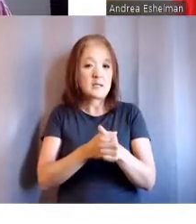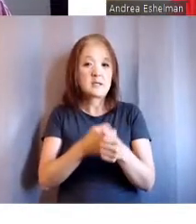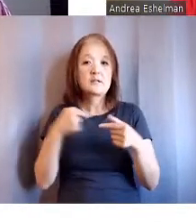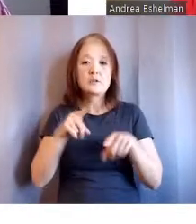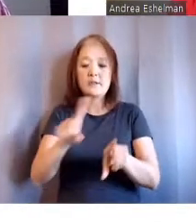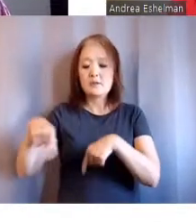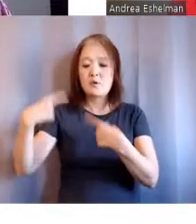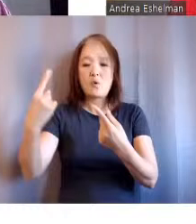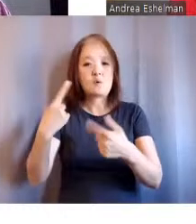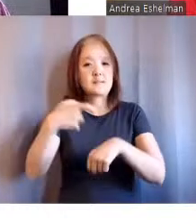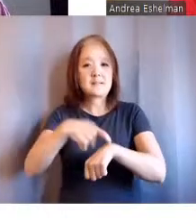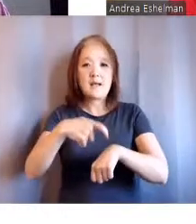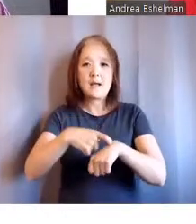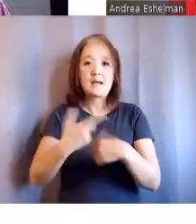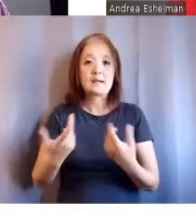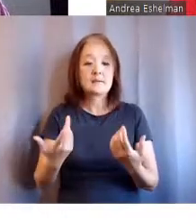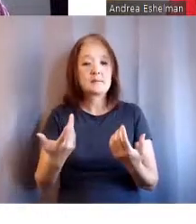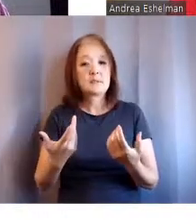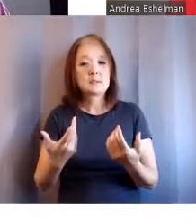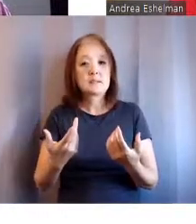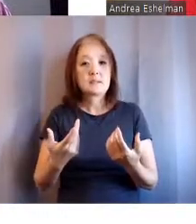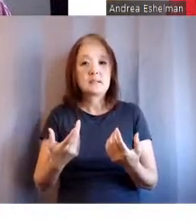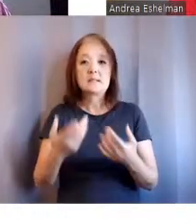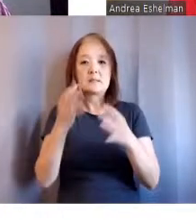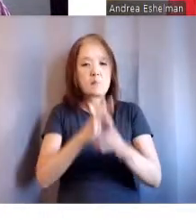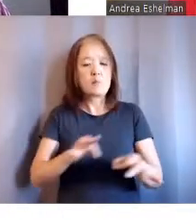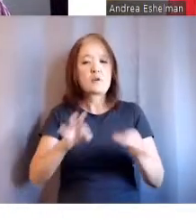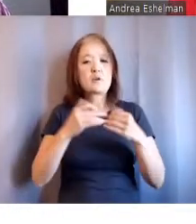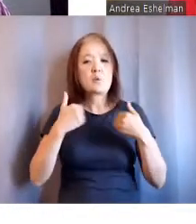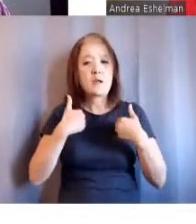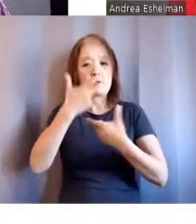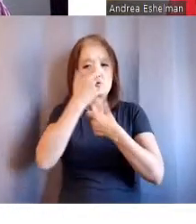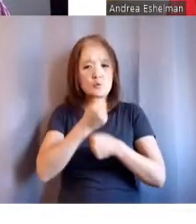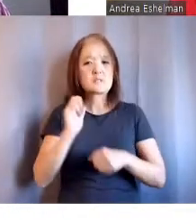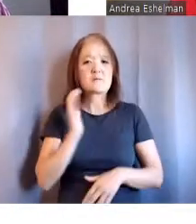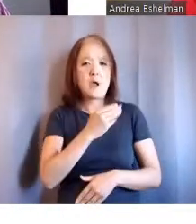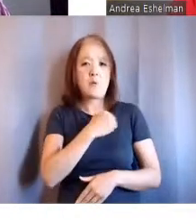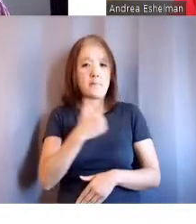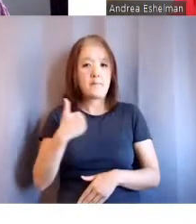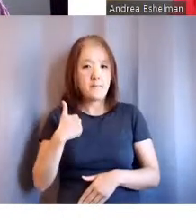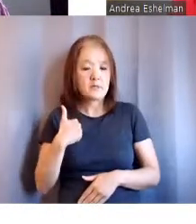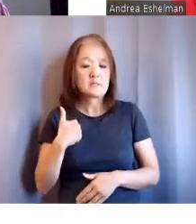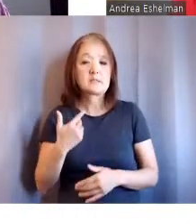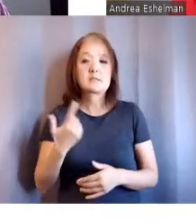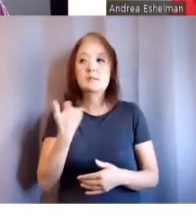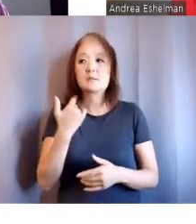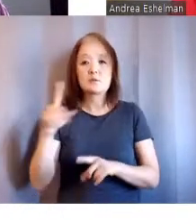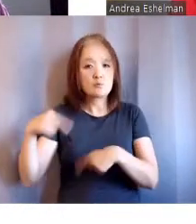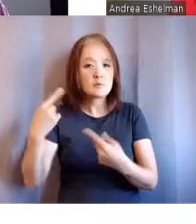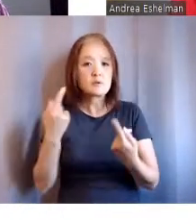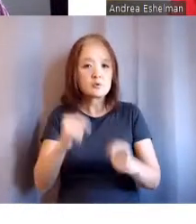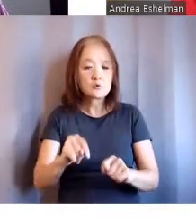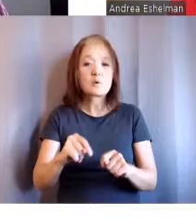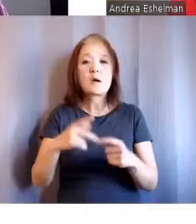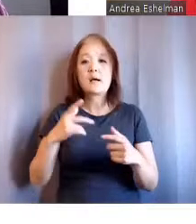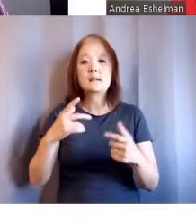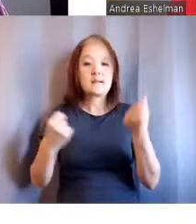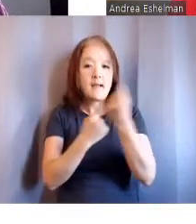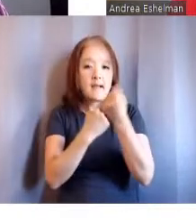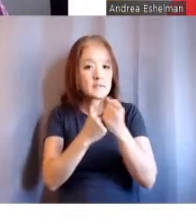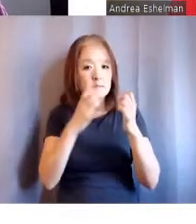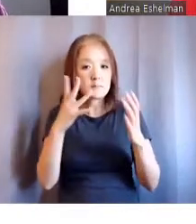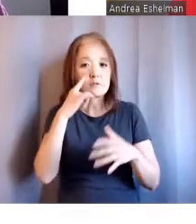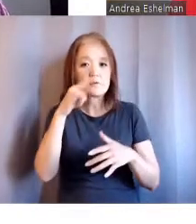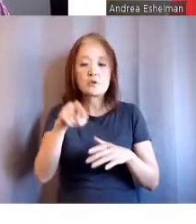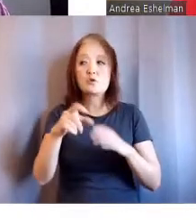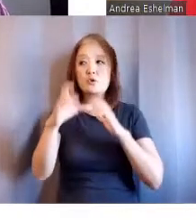you know, it's very important that we keep the trust of our members. And we've been, you know, making sure that as much as possible, we can advocate for you and communicate